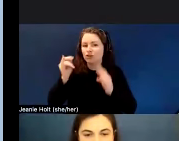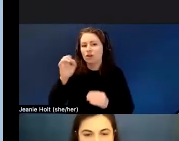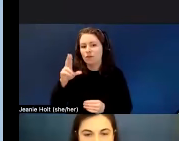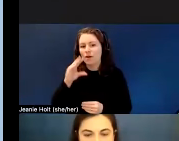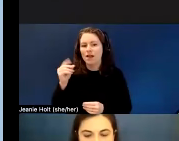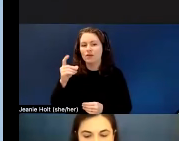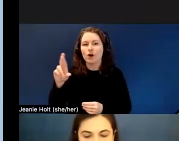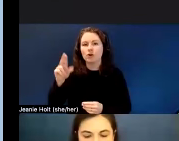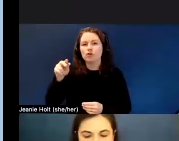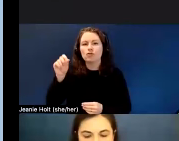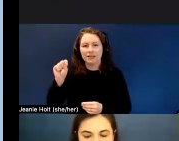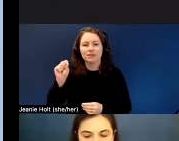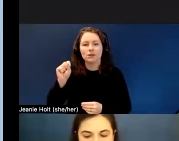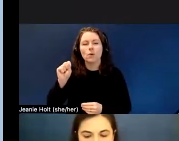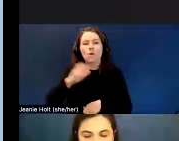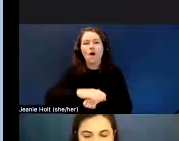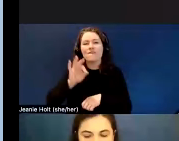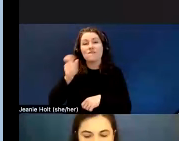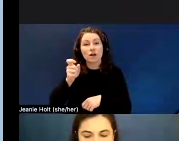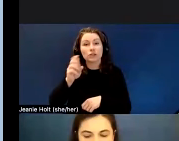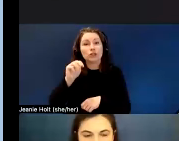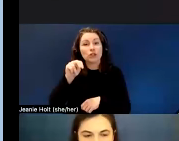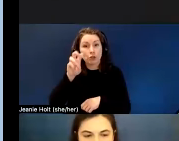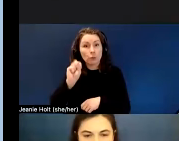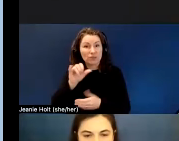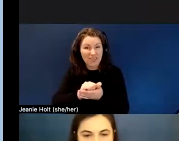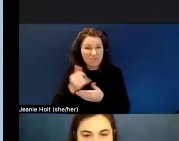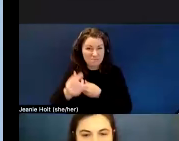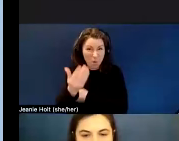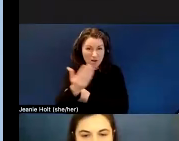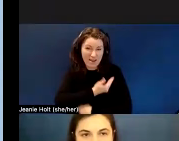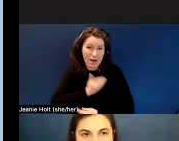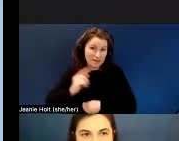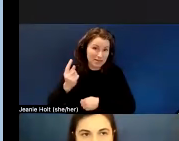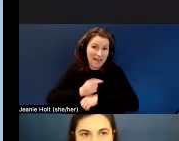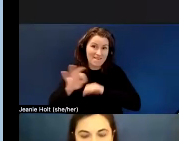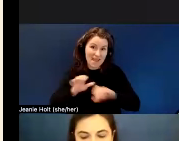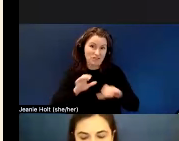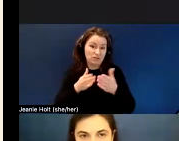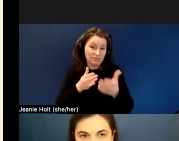were featured on Fox News the morning of our day of action.